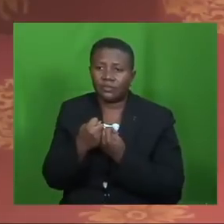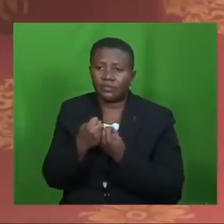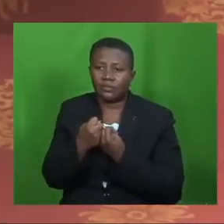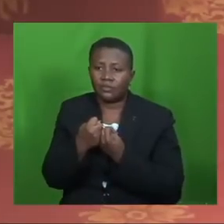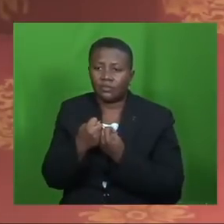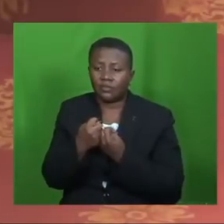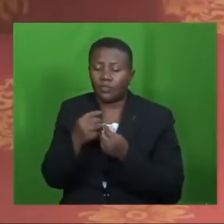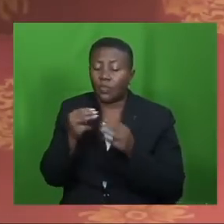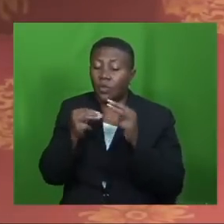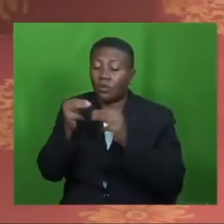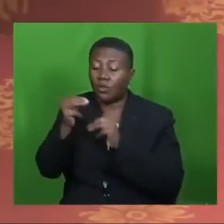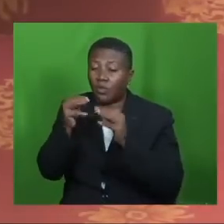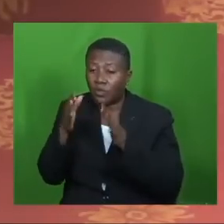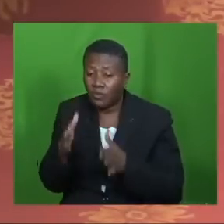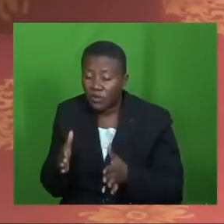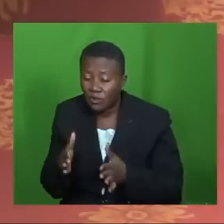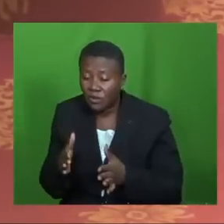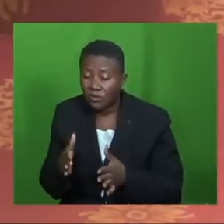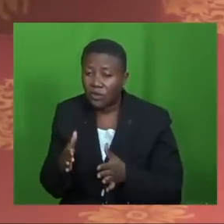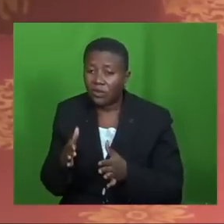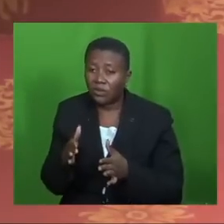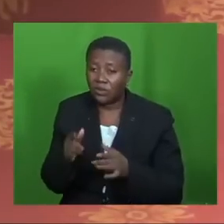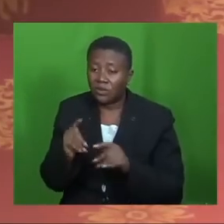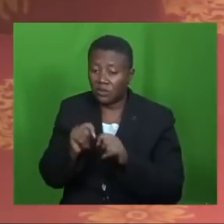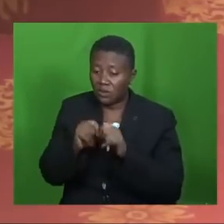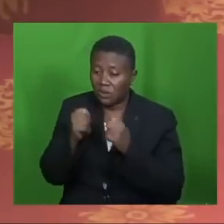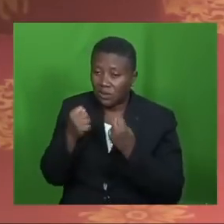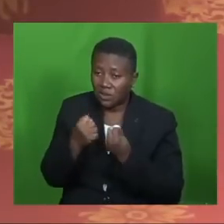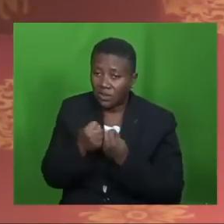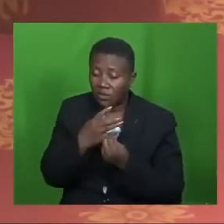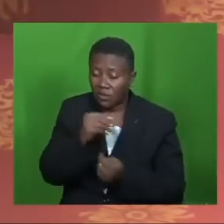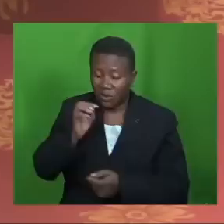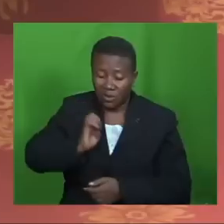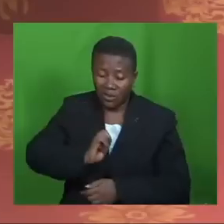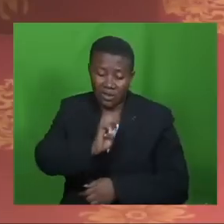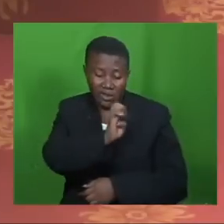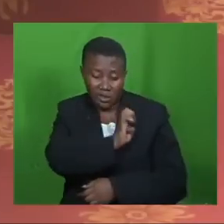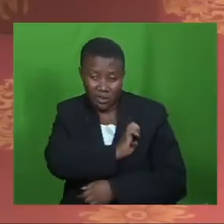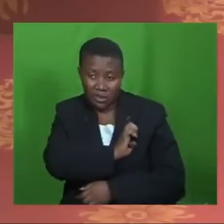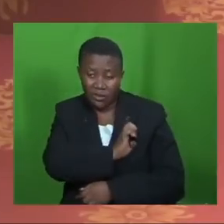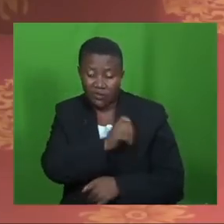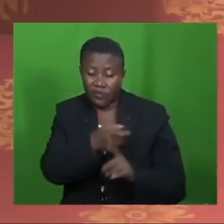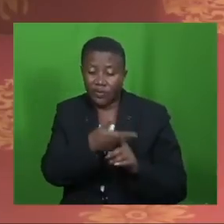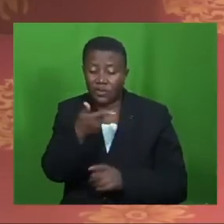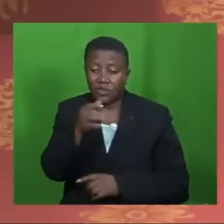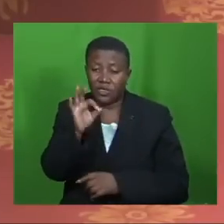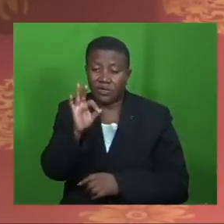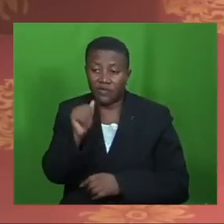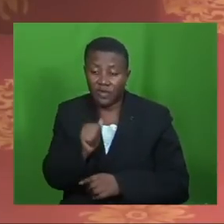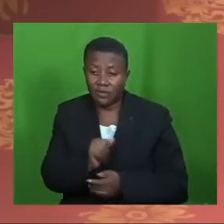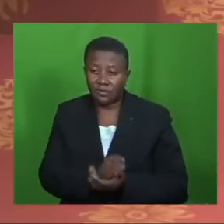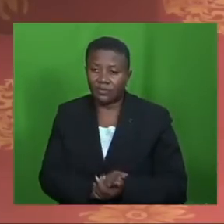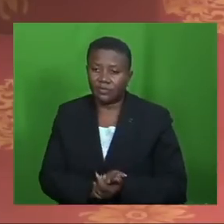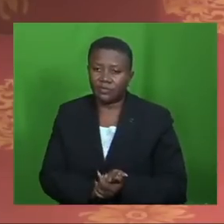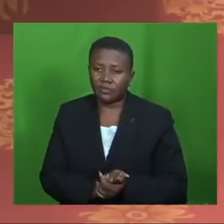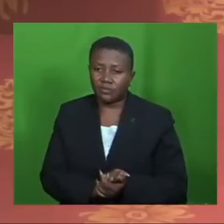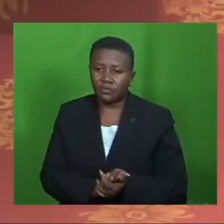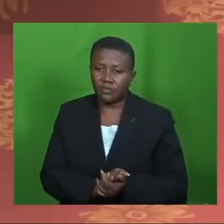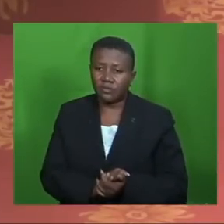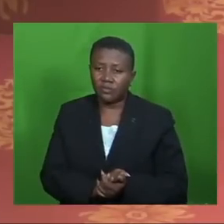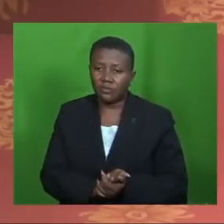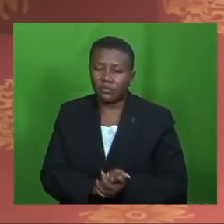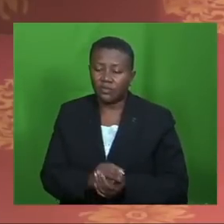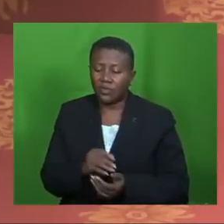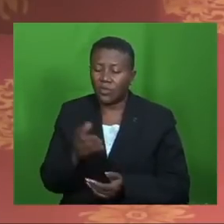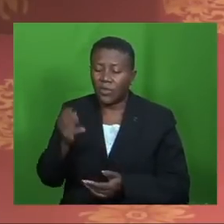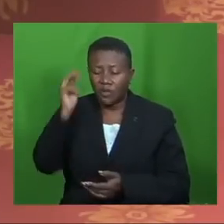management members comprising the Black Stars Management Committee and the Executive Council of the GFA. The quest of the ministry was to keep the